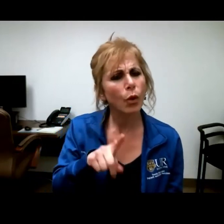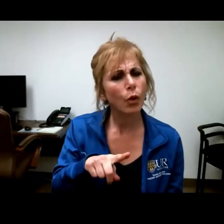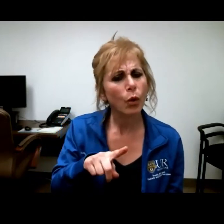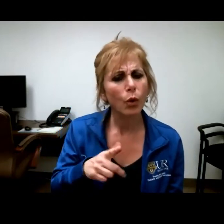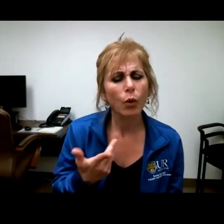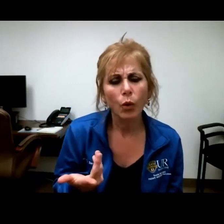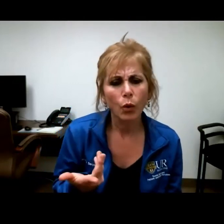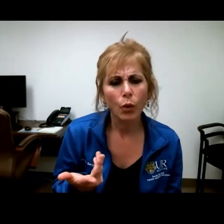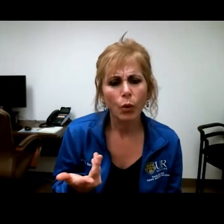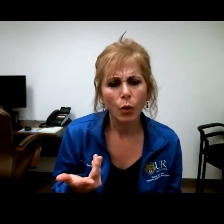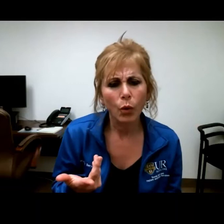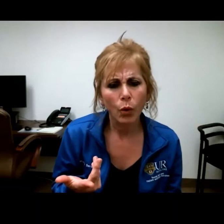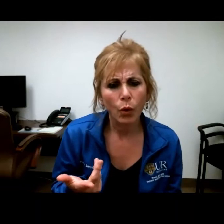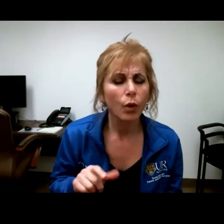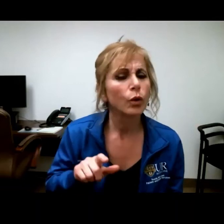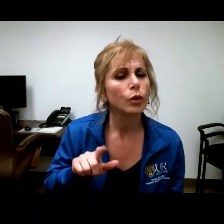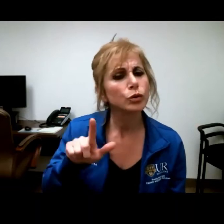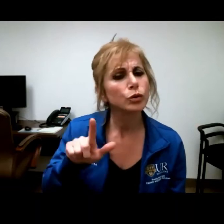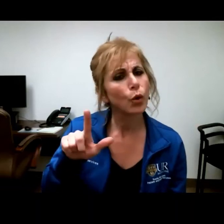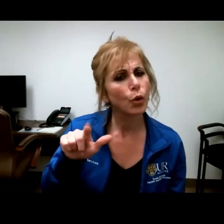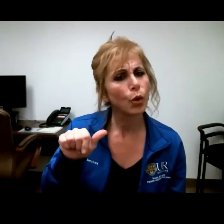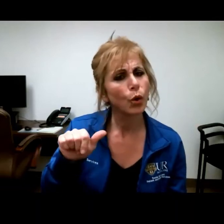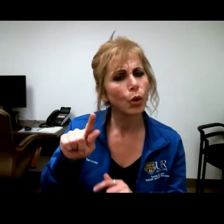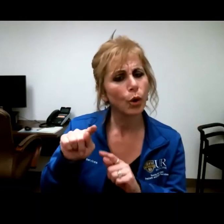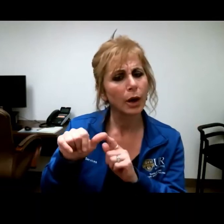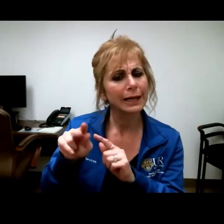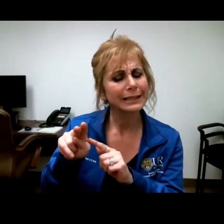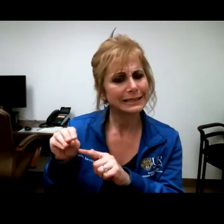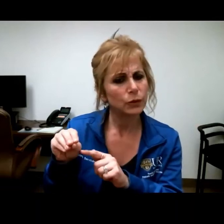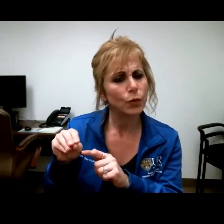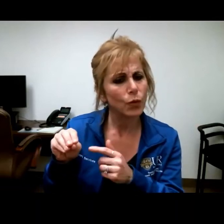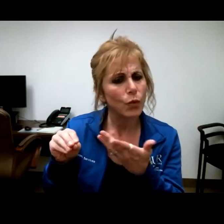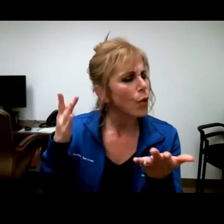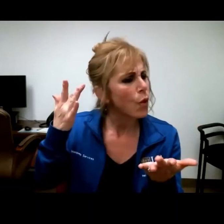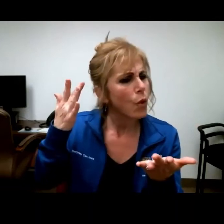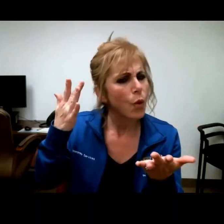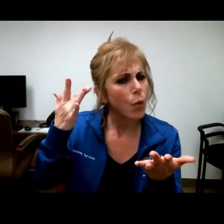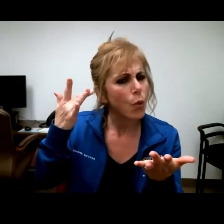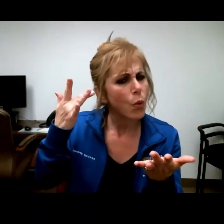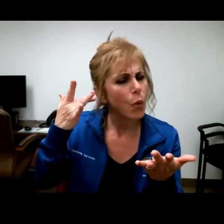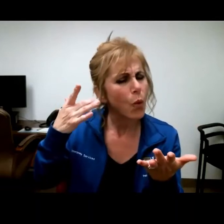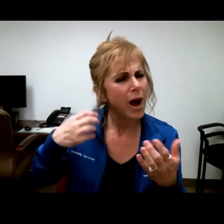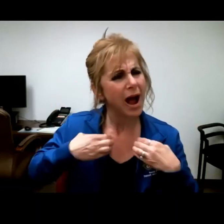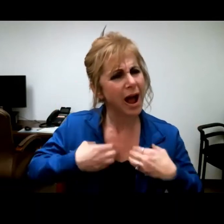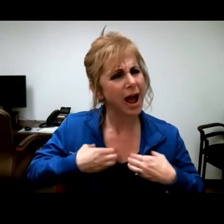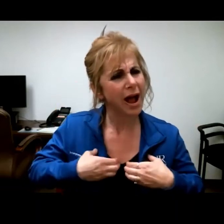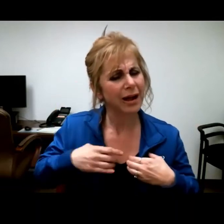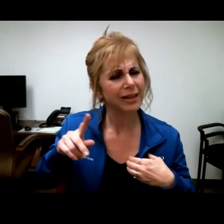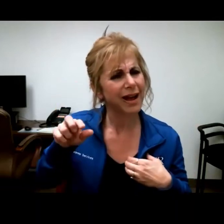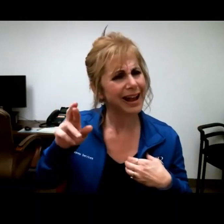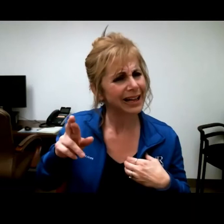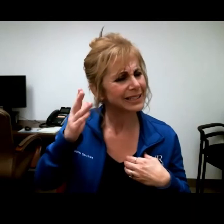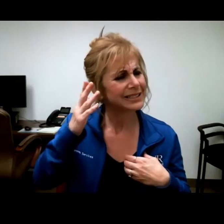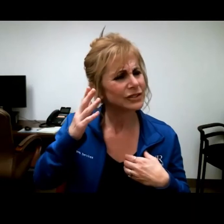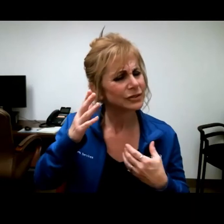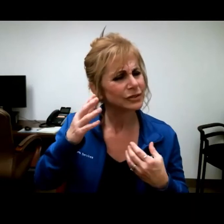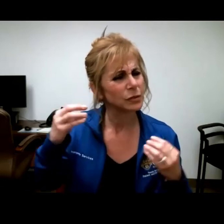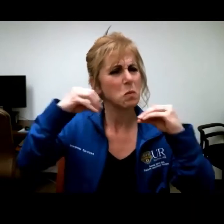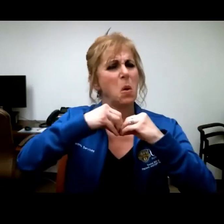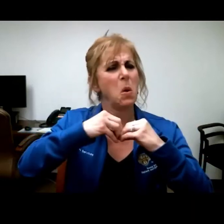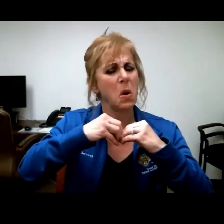lower in many cases, we're more likely to die of that cancer? I can give you an answer to